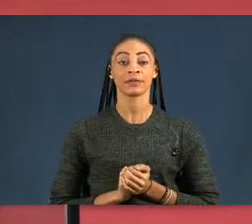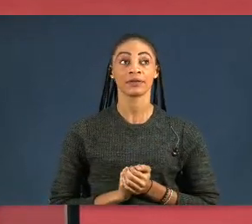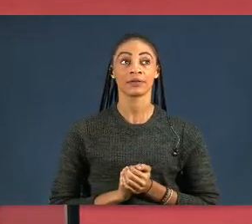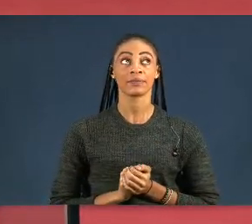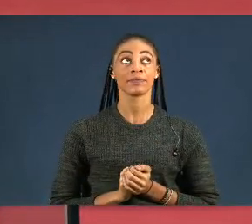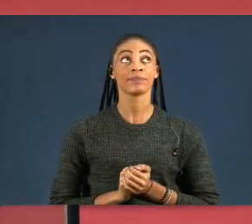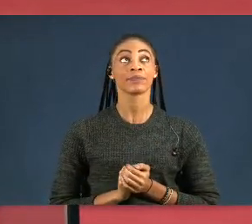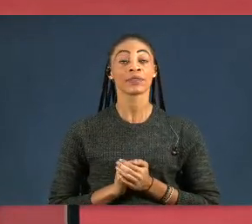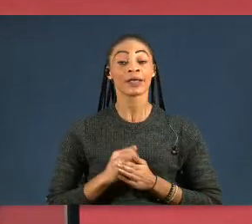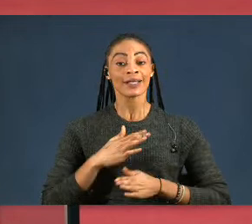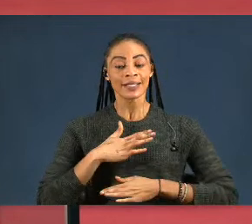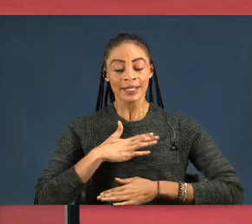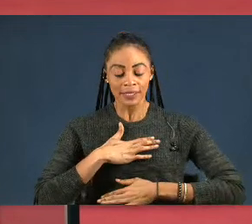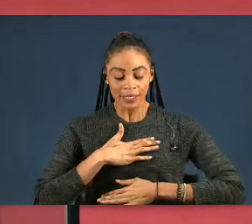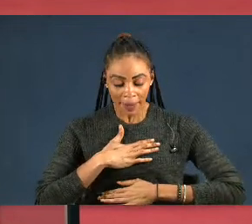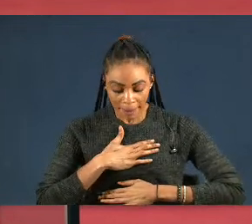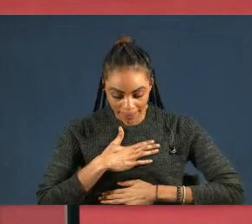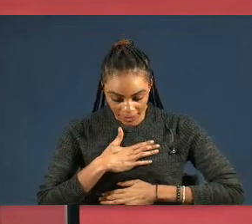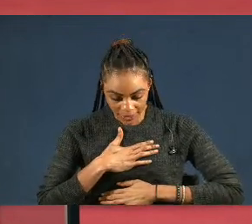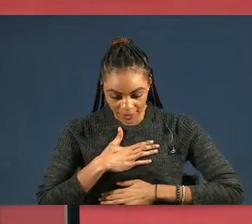Submitting